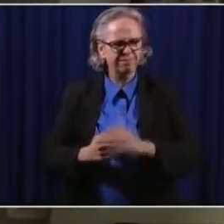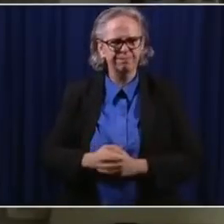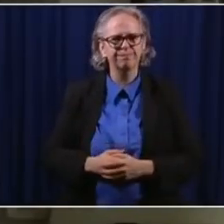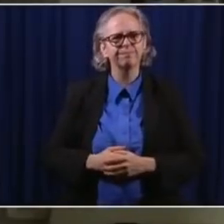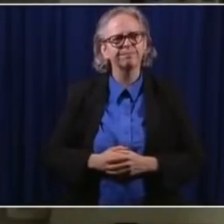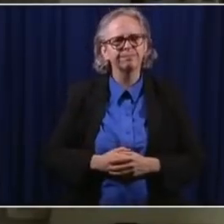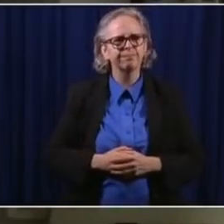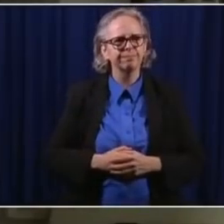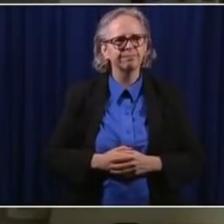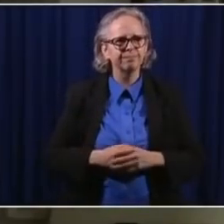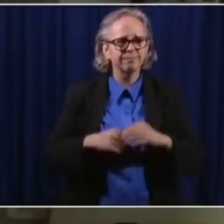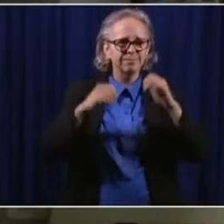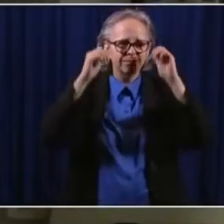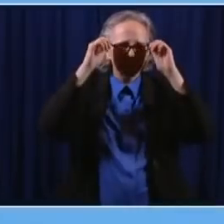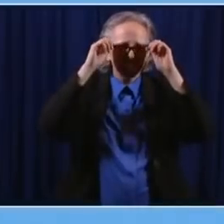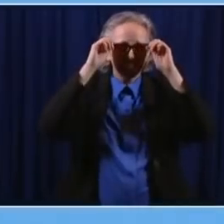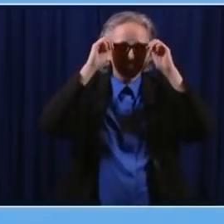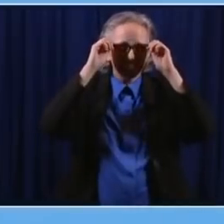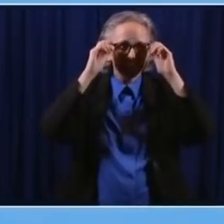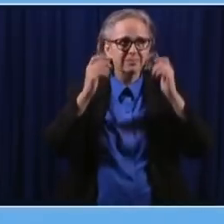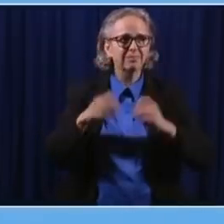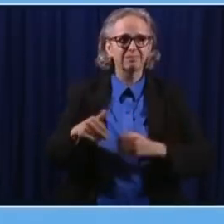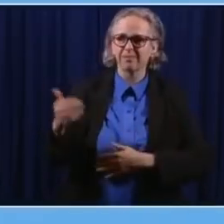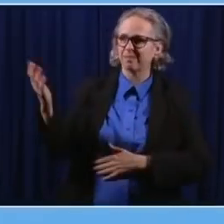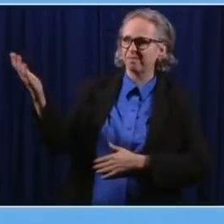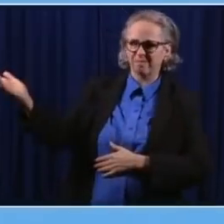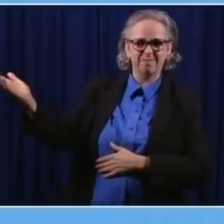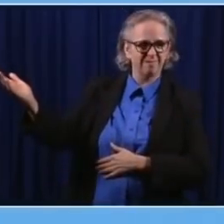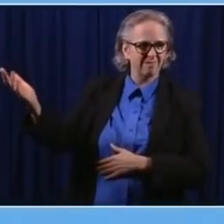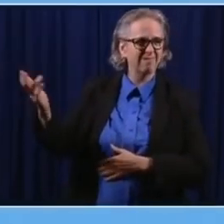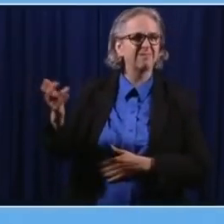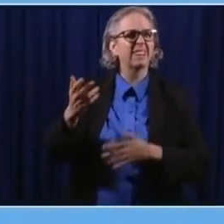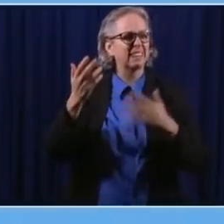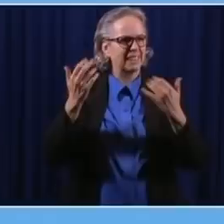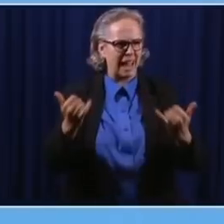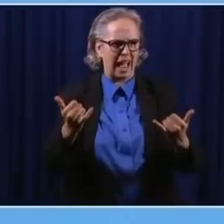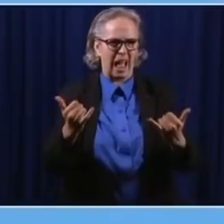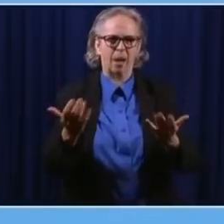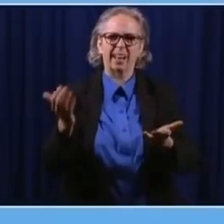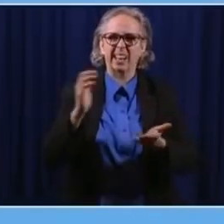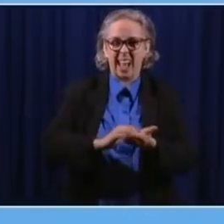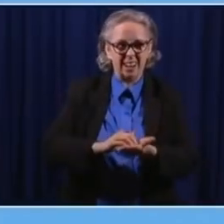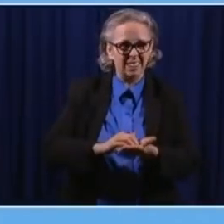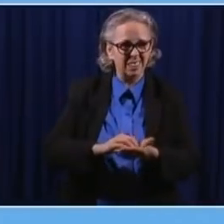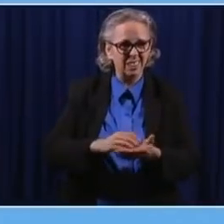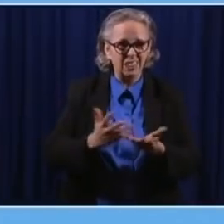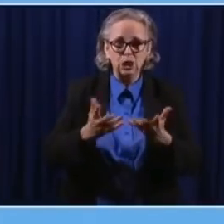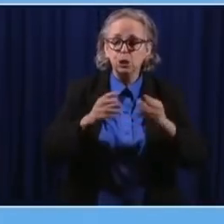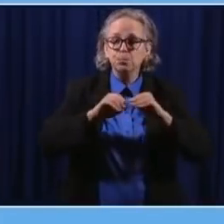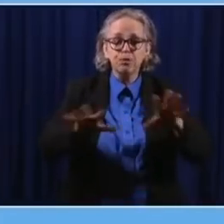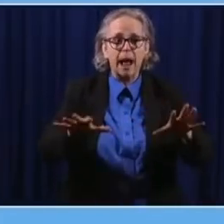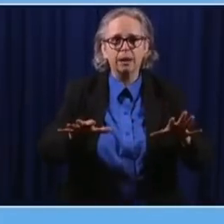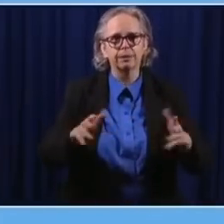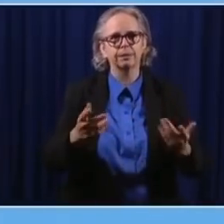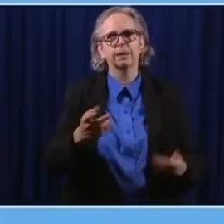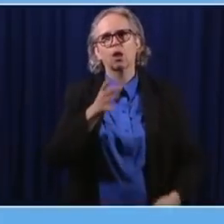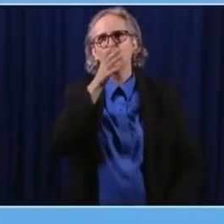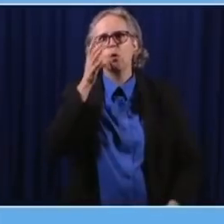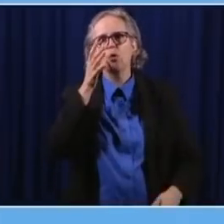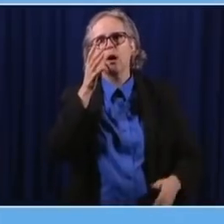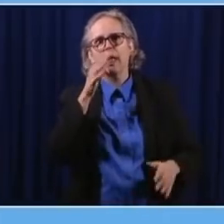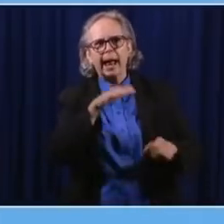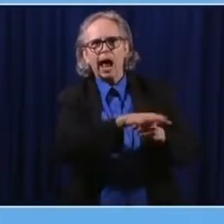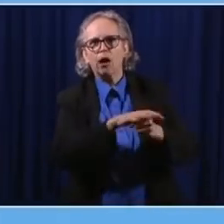You see the continuing spread into rural Ohio. Now our top 10 counties